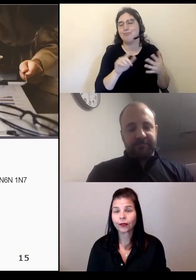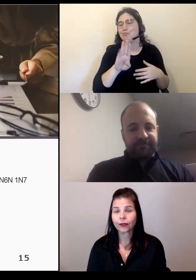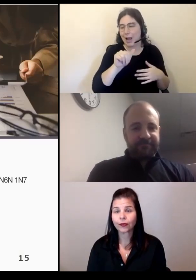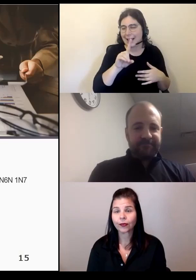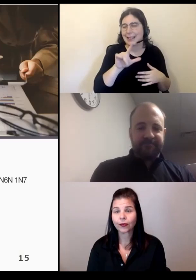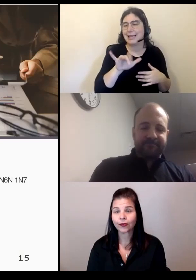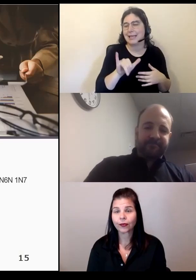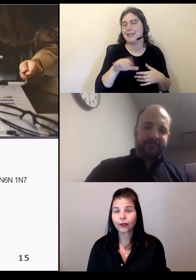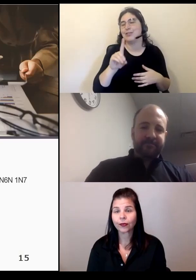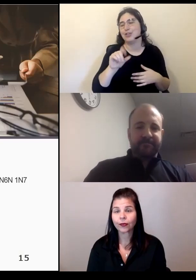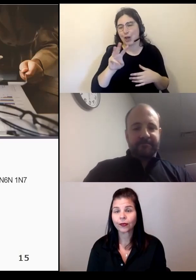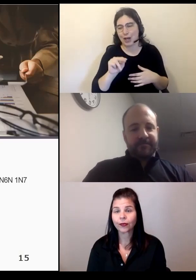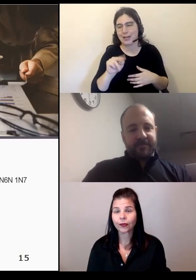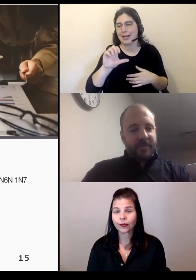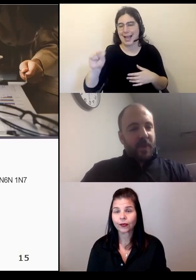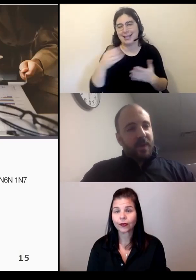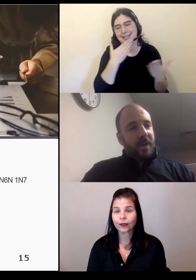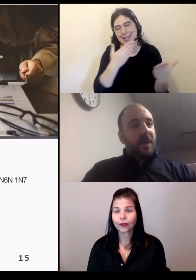well.